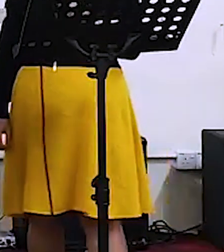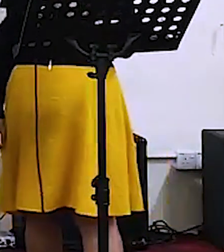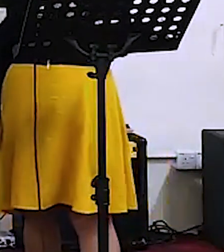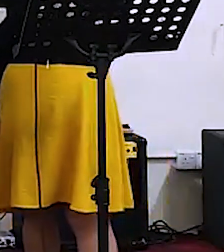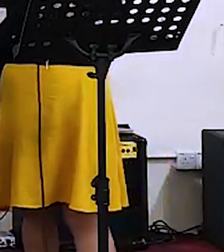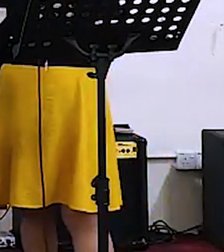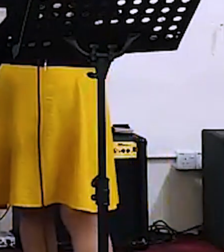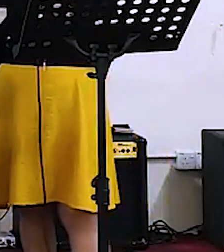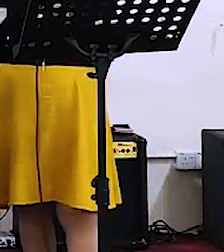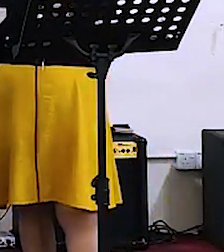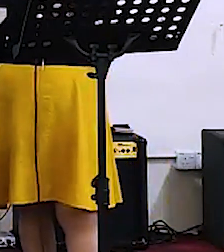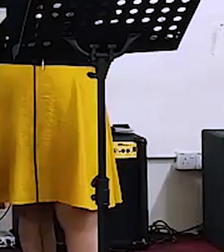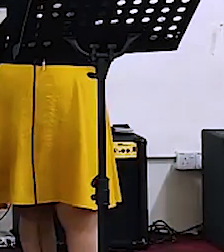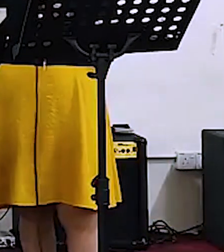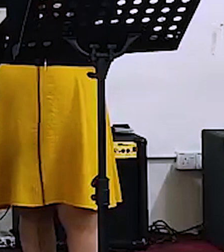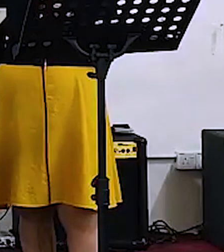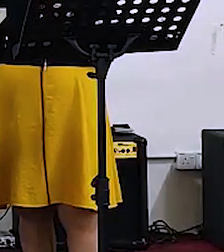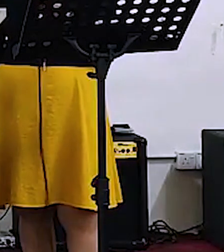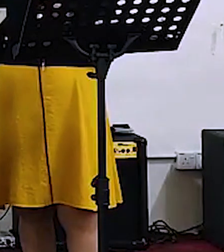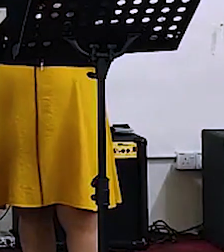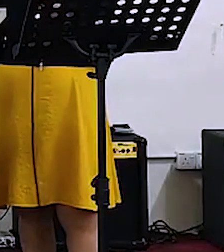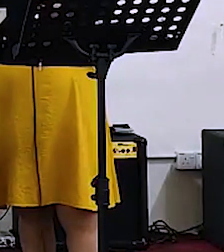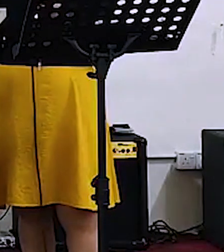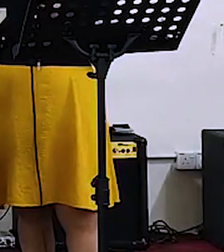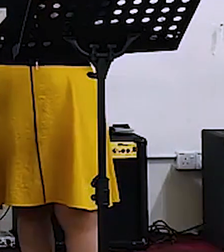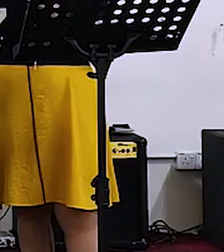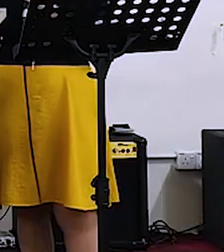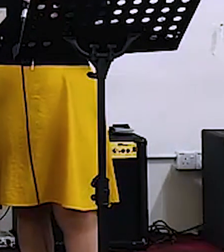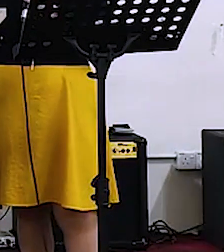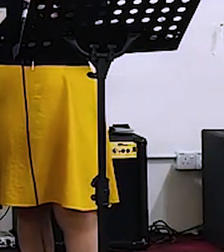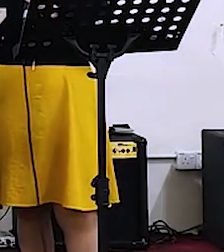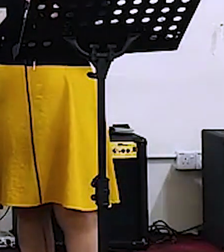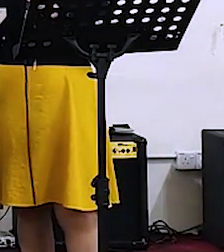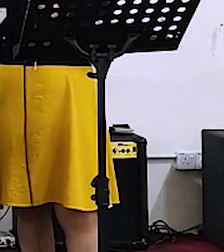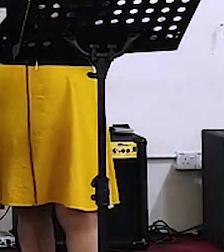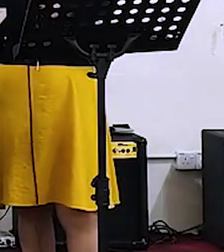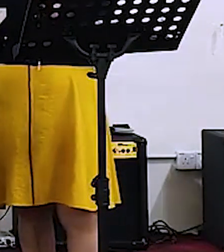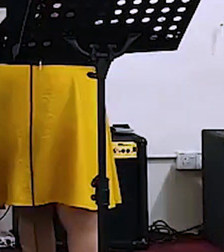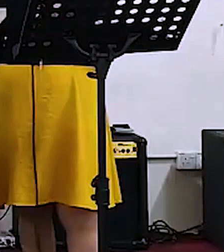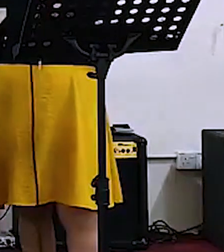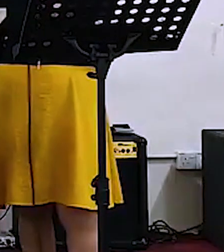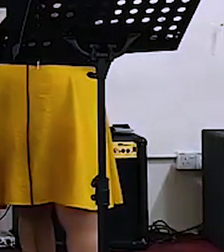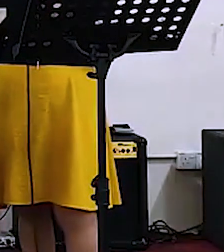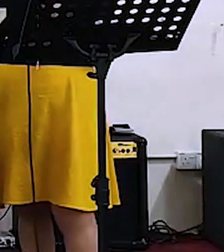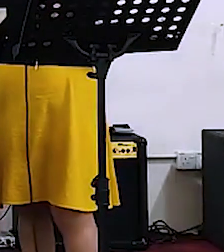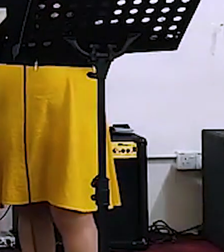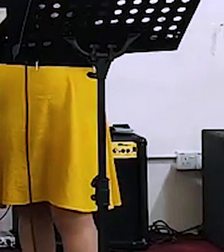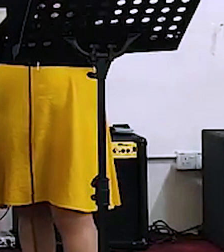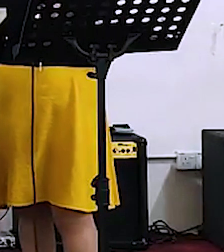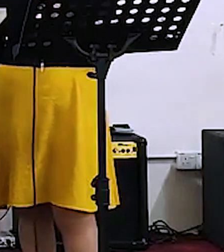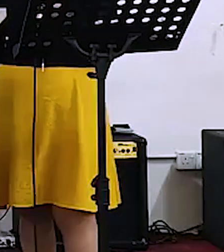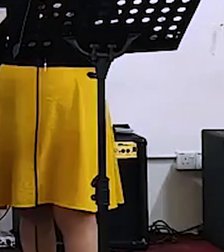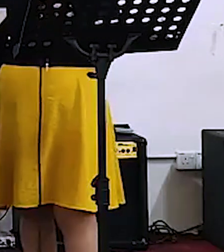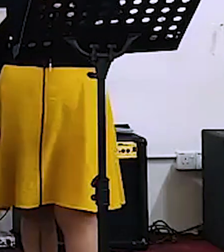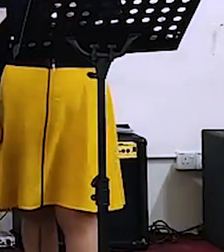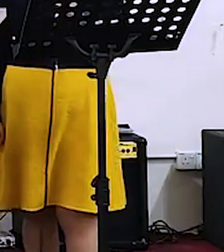mistakes, okay? Mercy is not receiving all the bad things that we are supposed, the punishment that we are supposed to get,